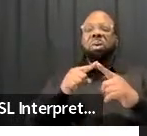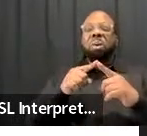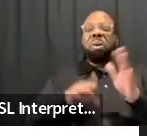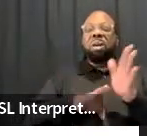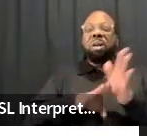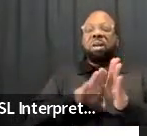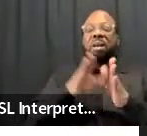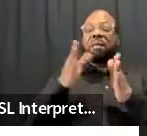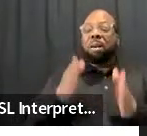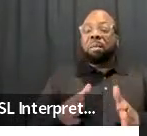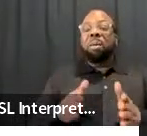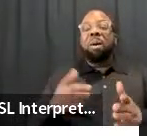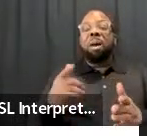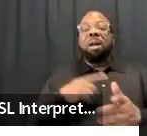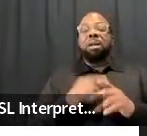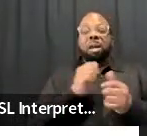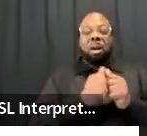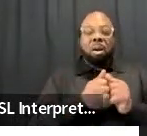cake that they have.